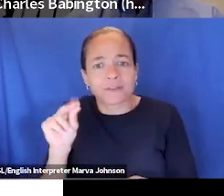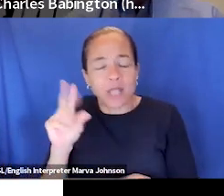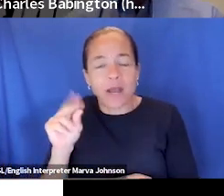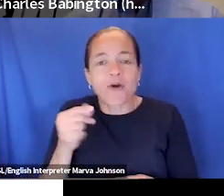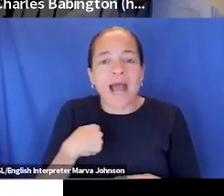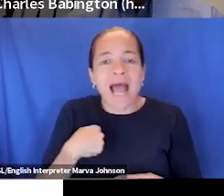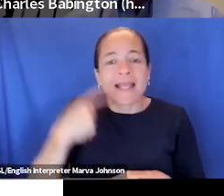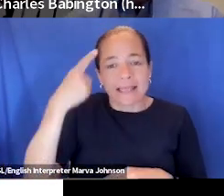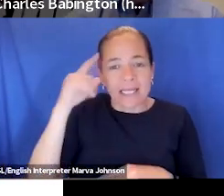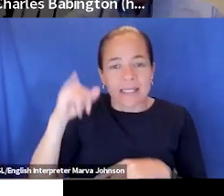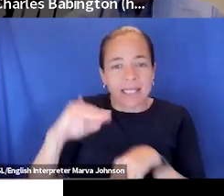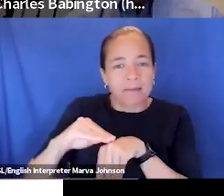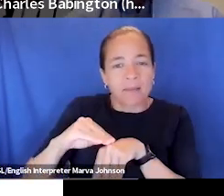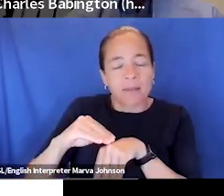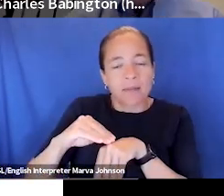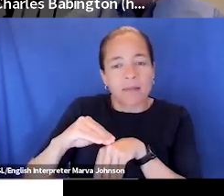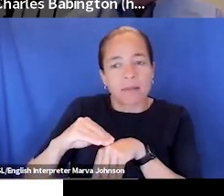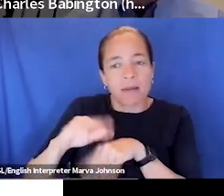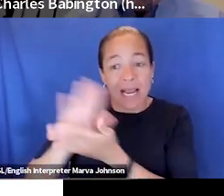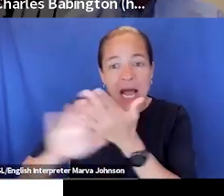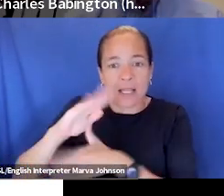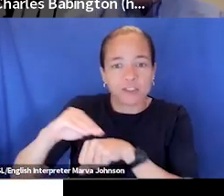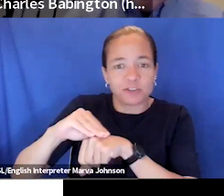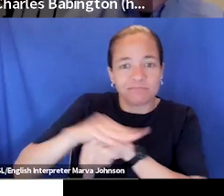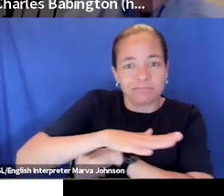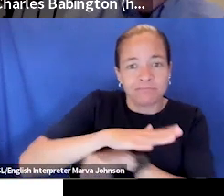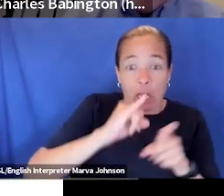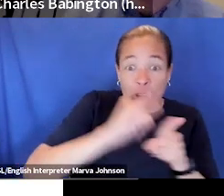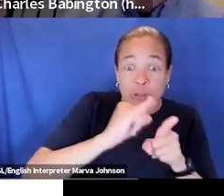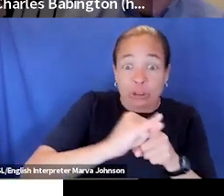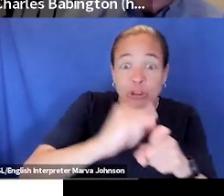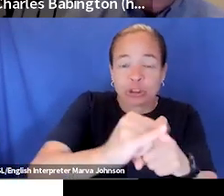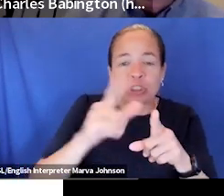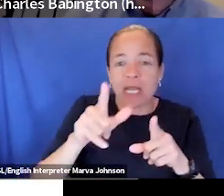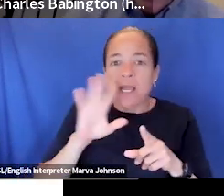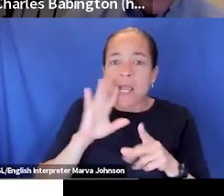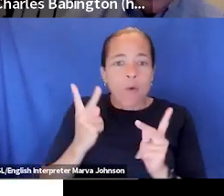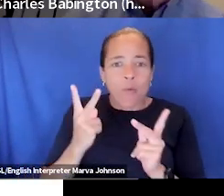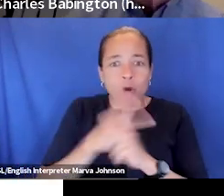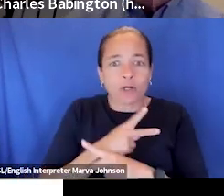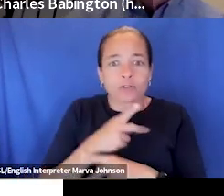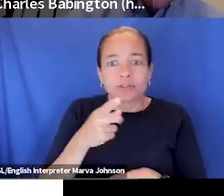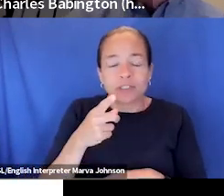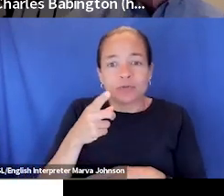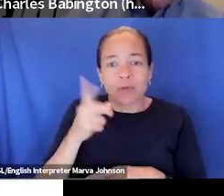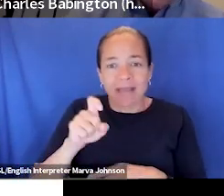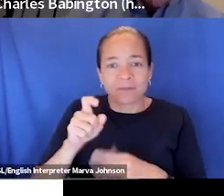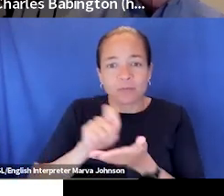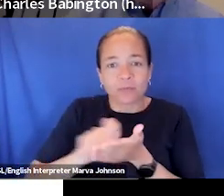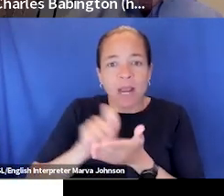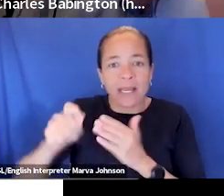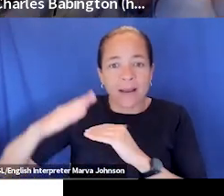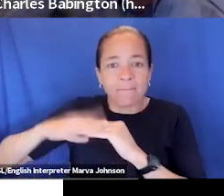out of college. One of the worst things is you have to write a minimum of 5 pages, and you only have 3 pages of